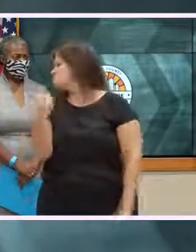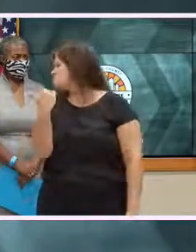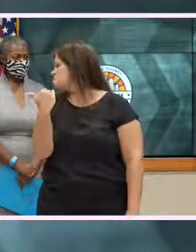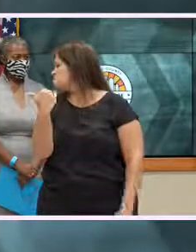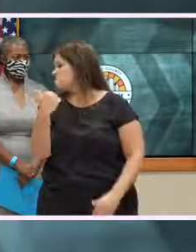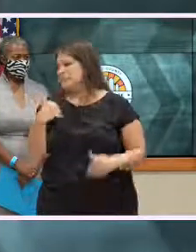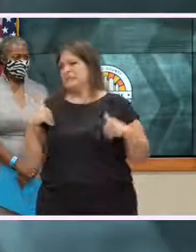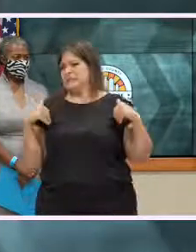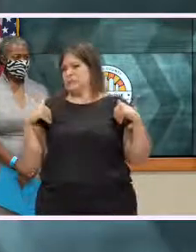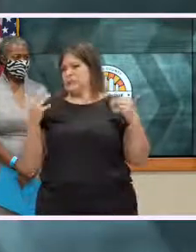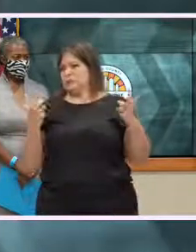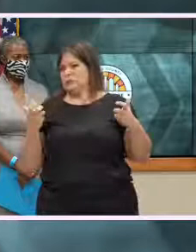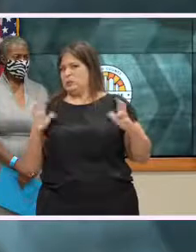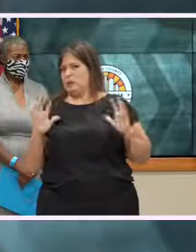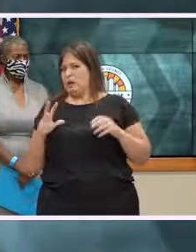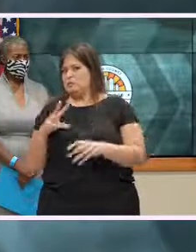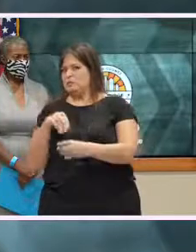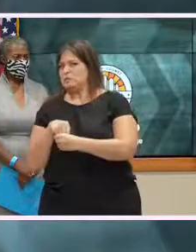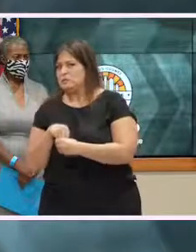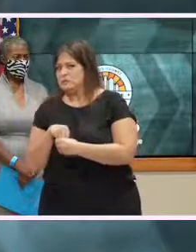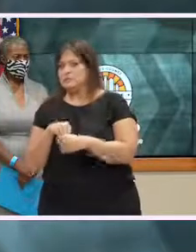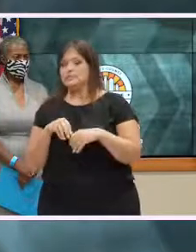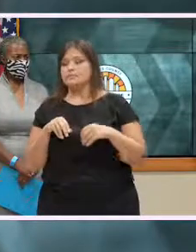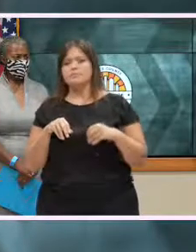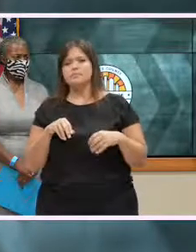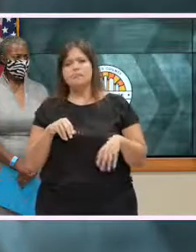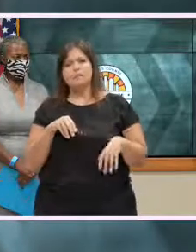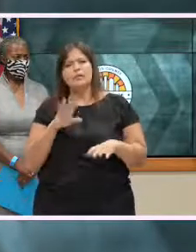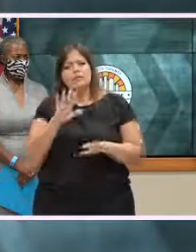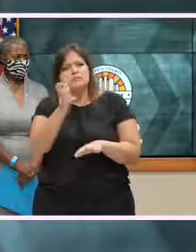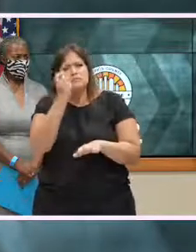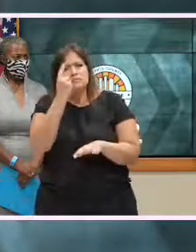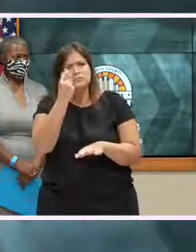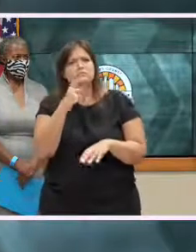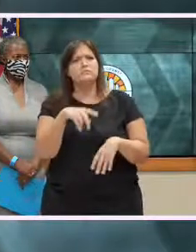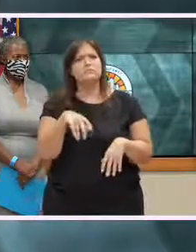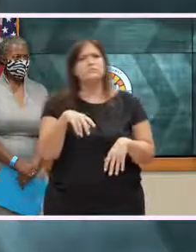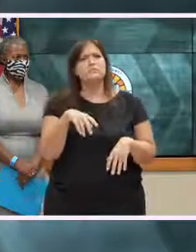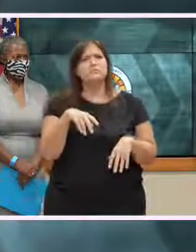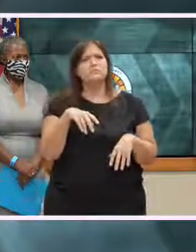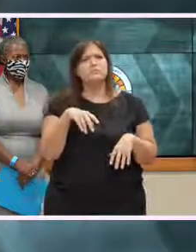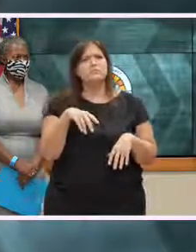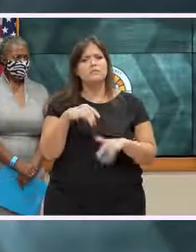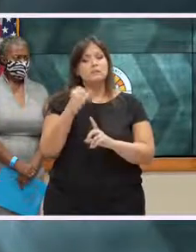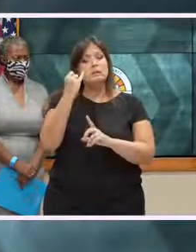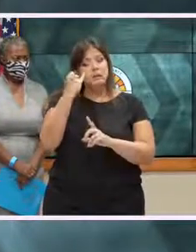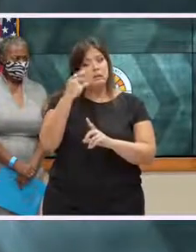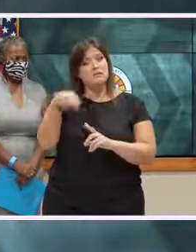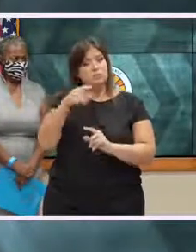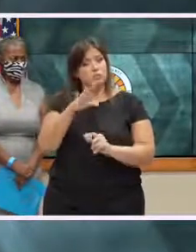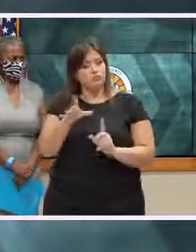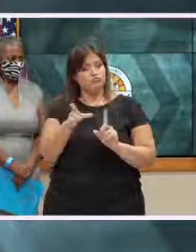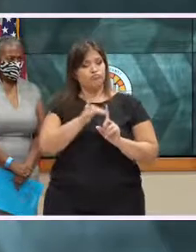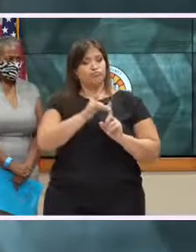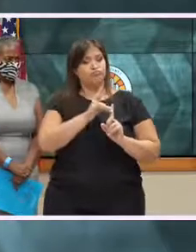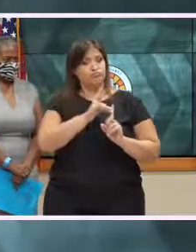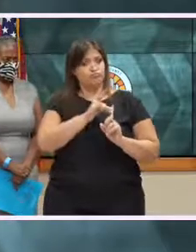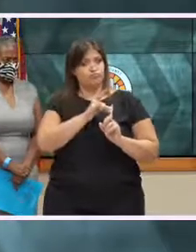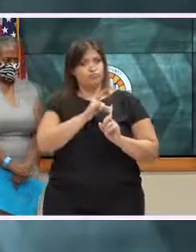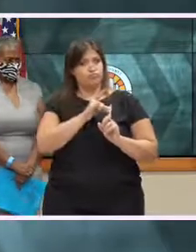It's okay to be a victim of this virus, but it's not okay to be an